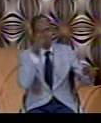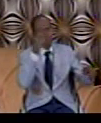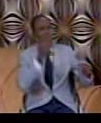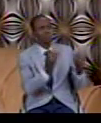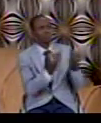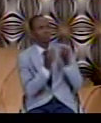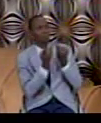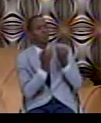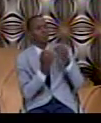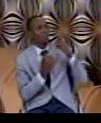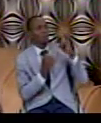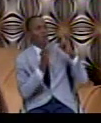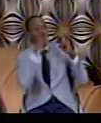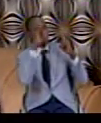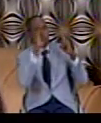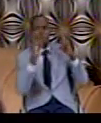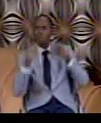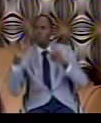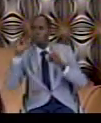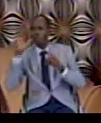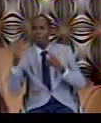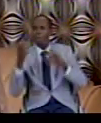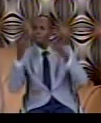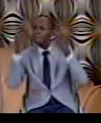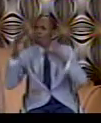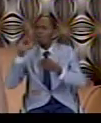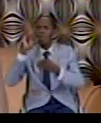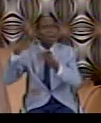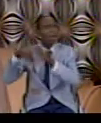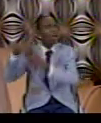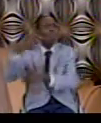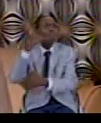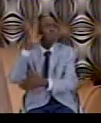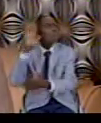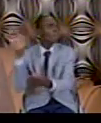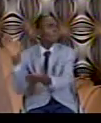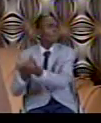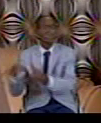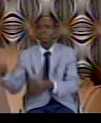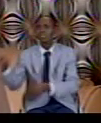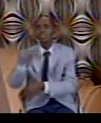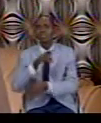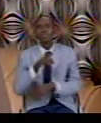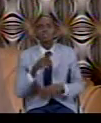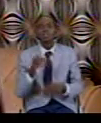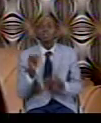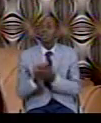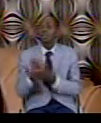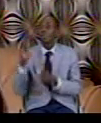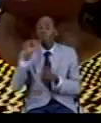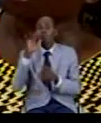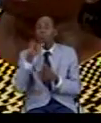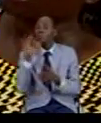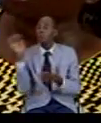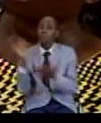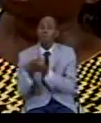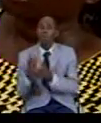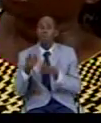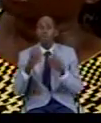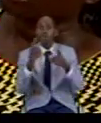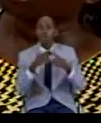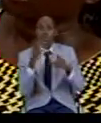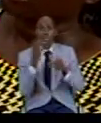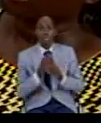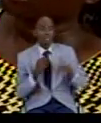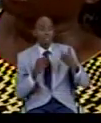one woman. All these women that are there, who is going to marry them? Those who have not married, but they want to get a second woman